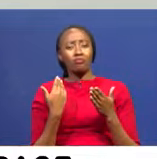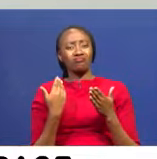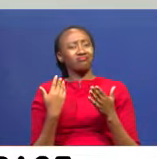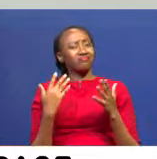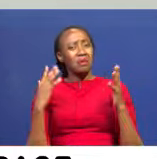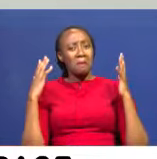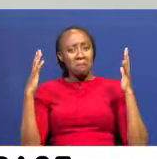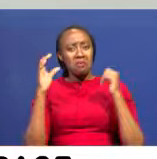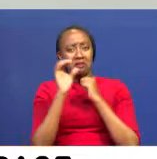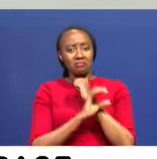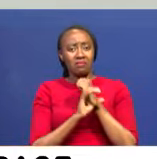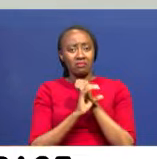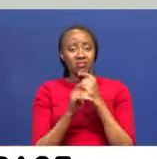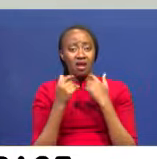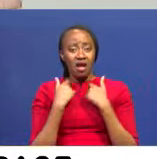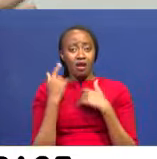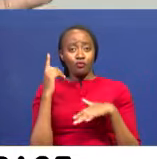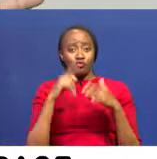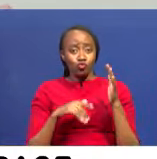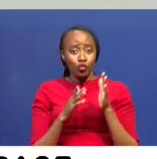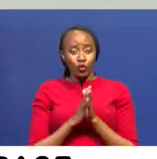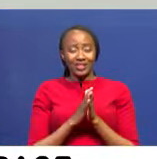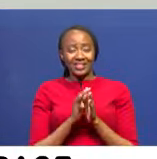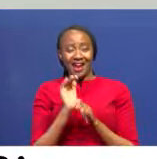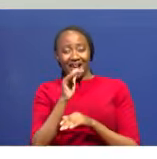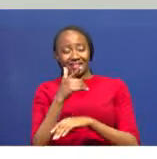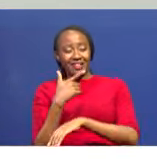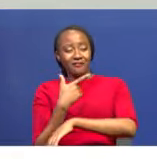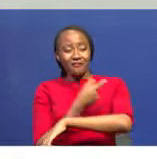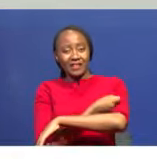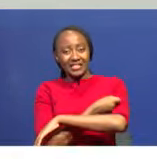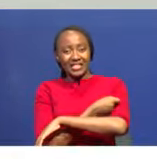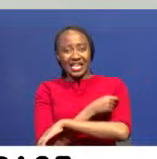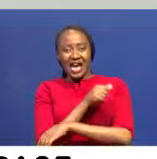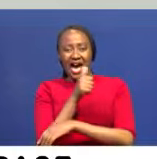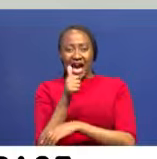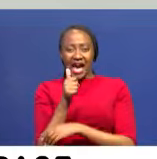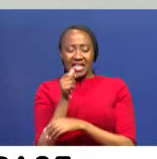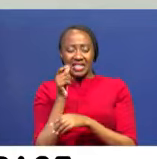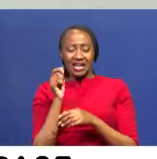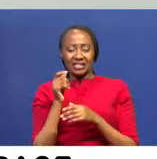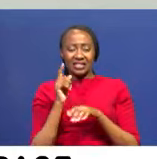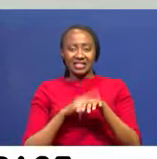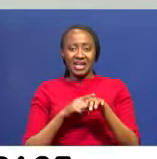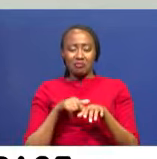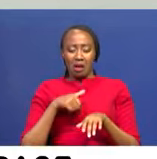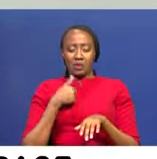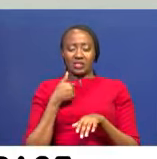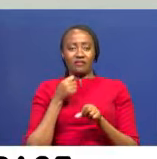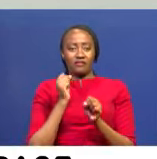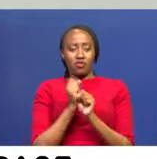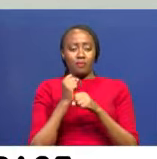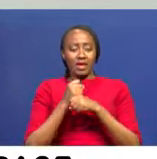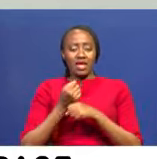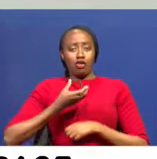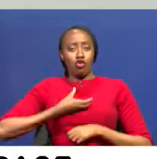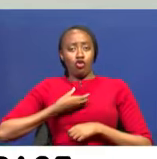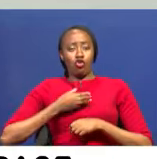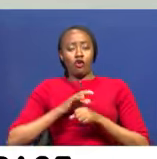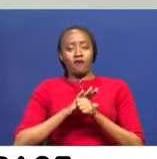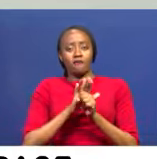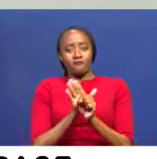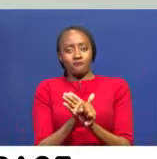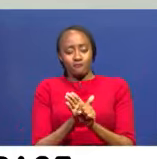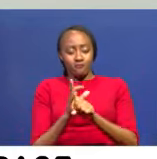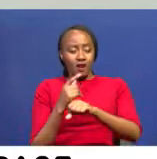for vaccinations. Some got pissed because we had to make our own vaccination. So in terms of getting